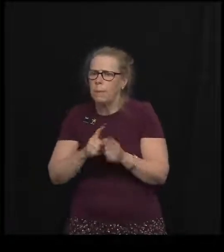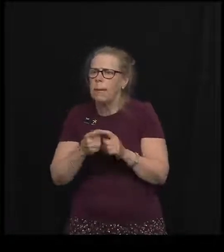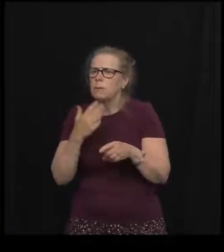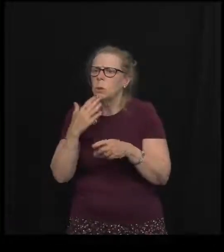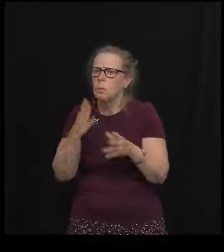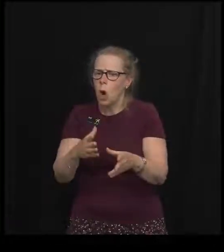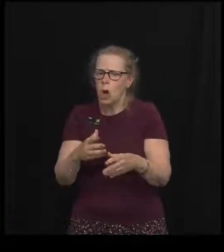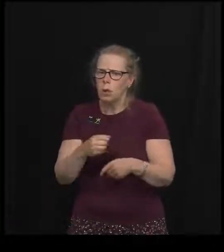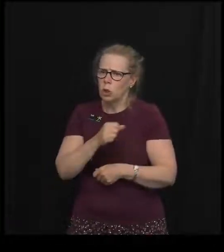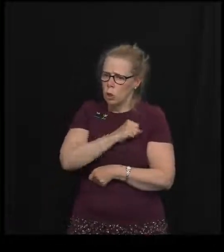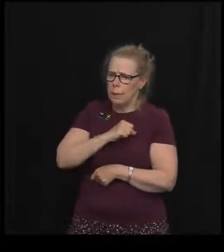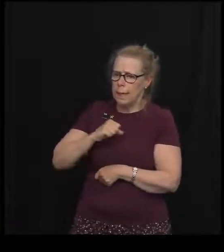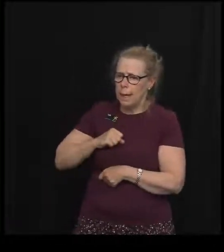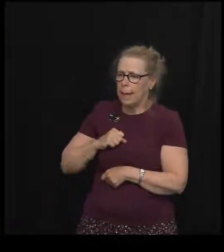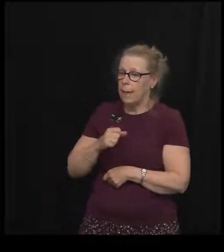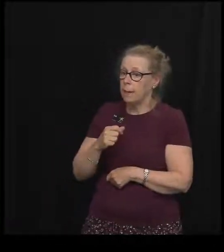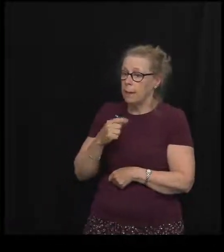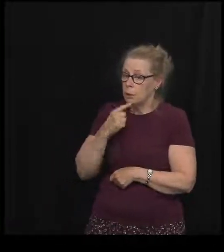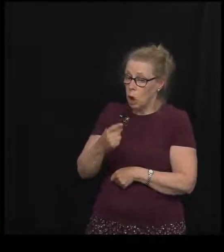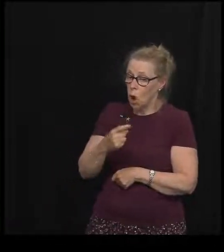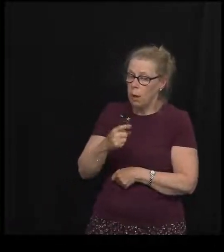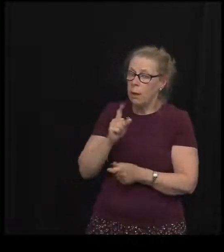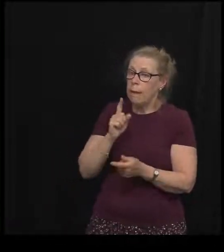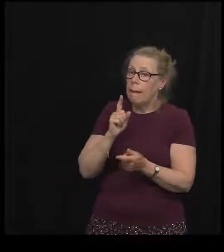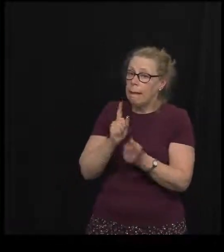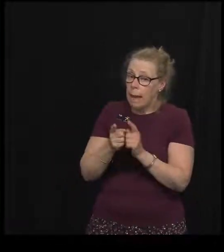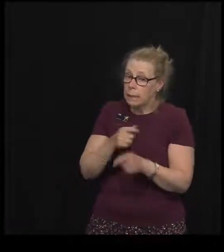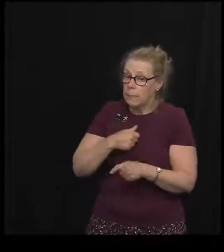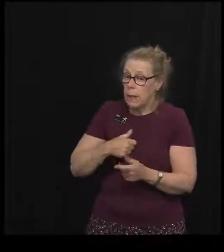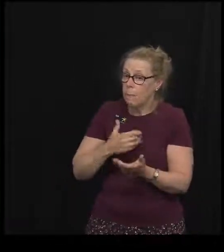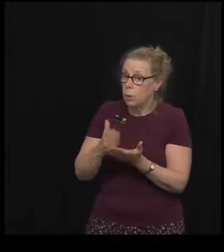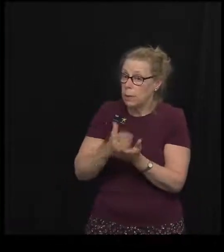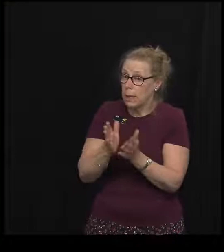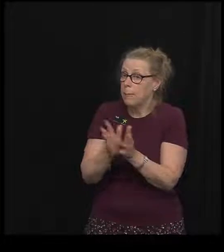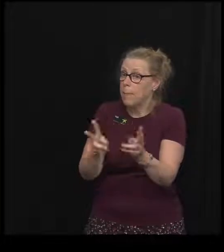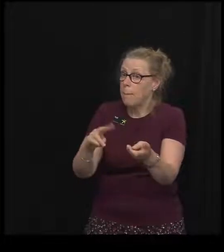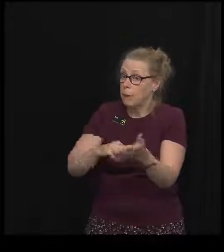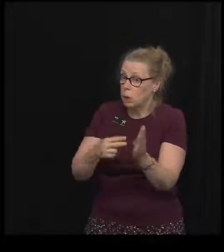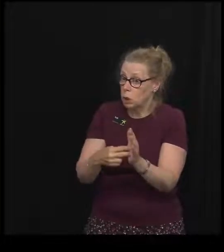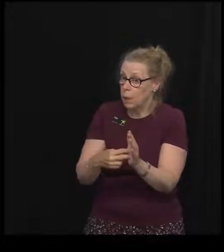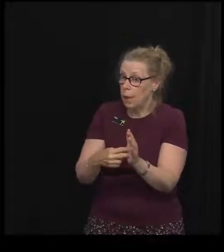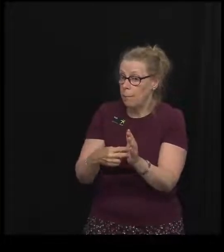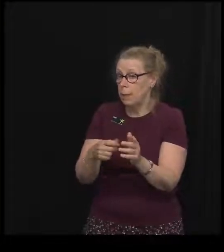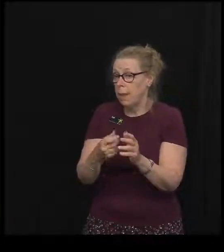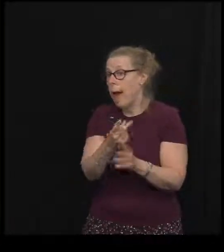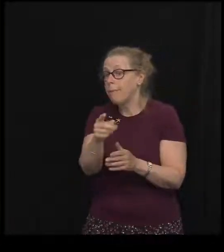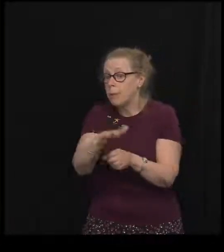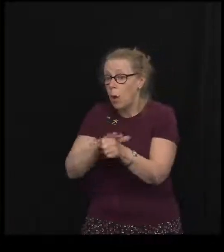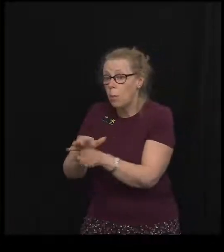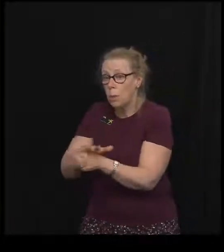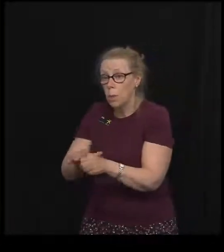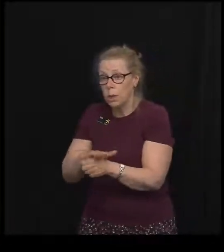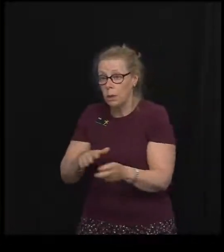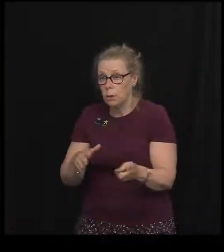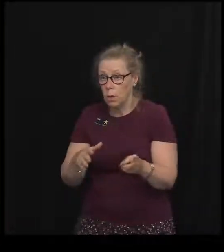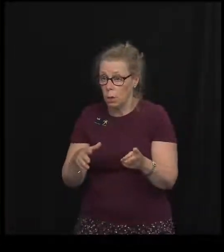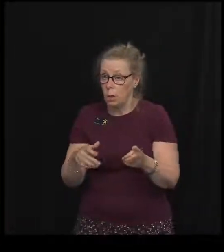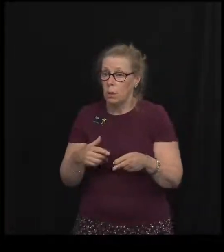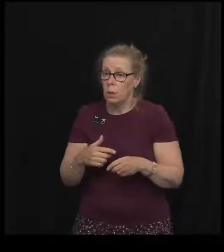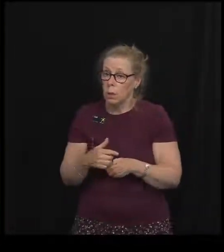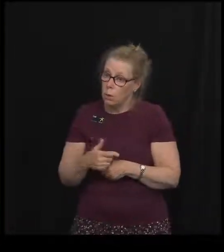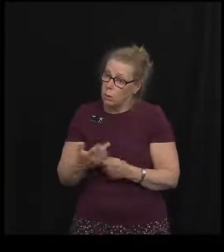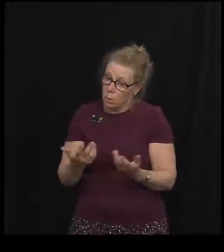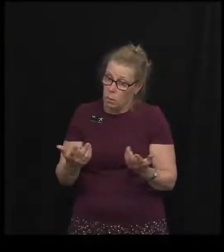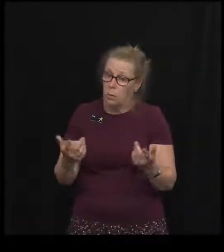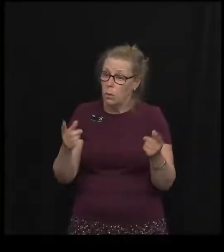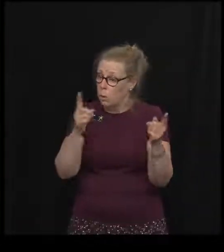the government was discussing, should we continue female genital mutilation? And we told them, well, we don't think young people really want that or care about that. And we